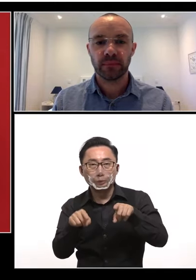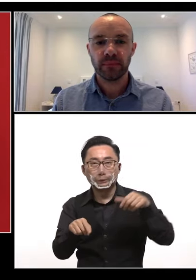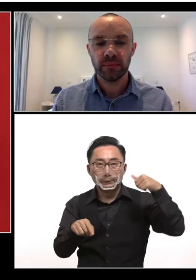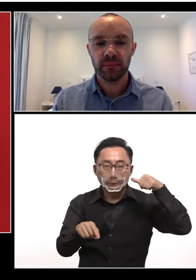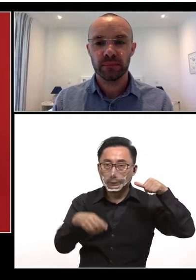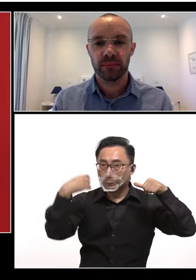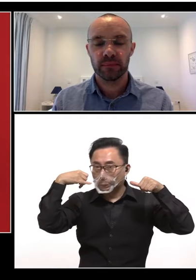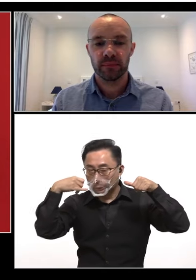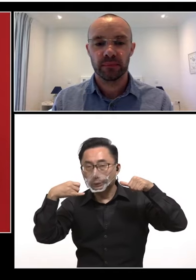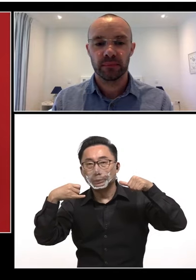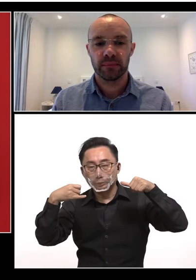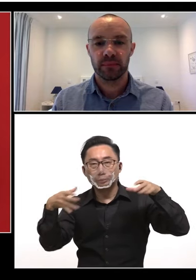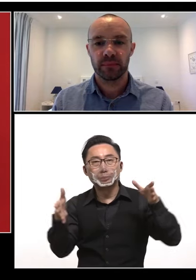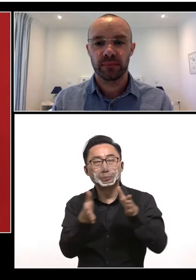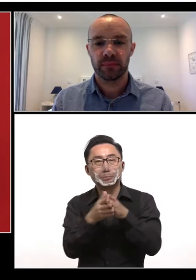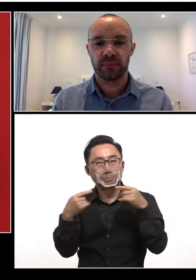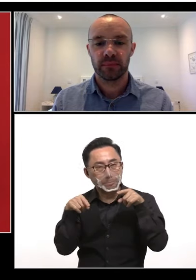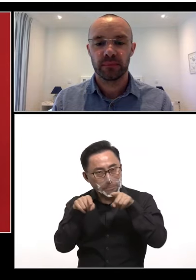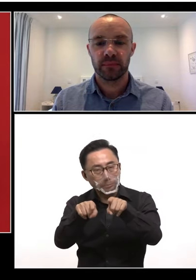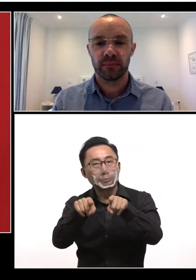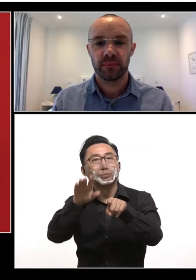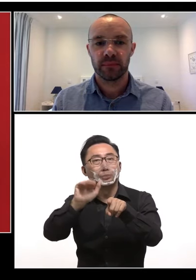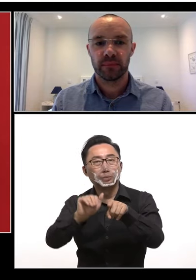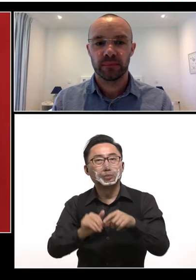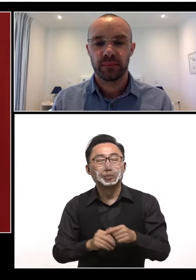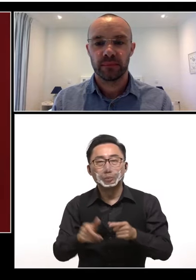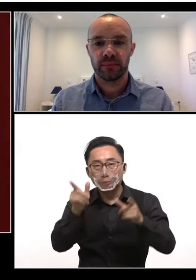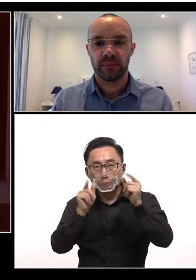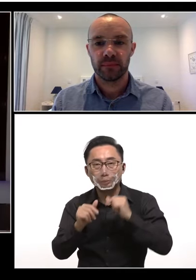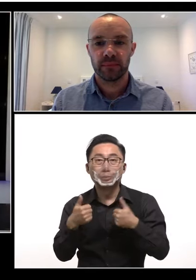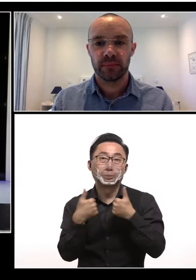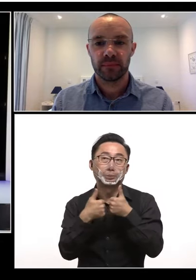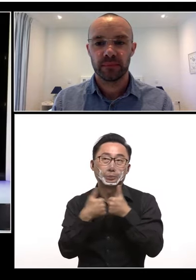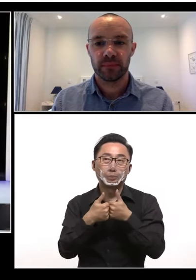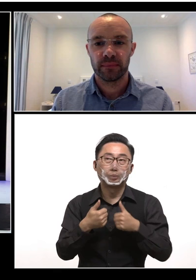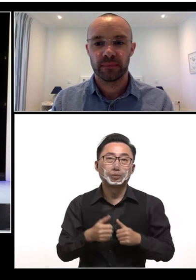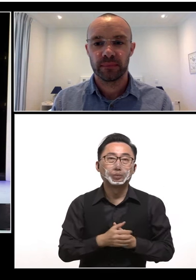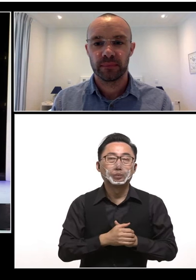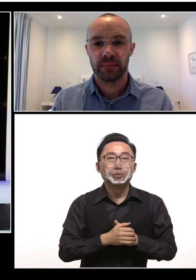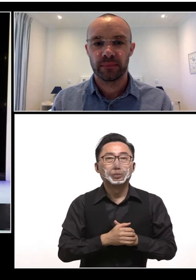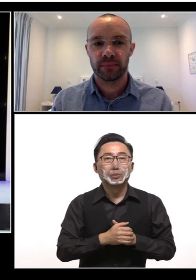hearing audience, and how everyone can have an equal access to this play.